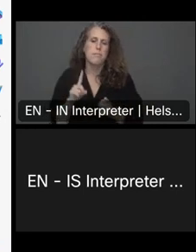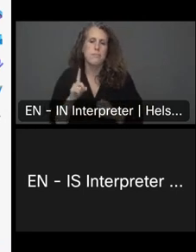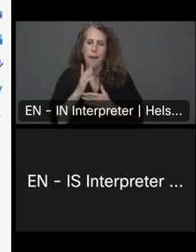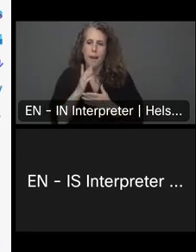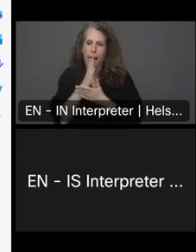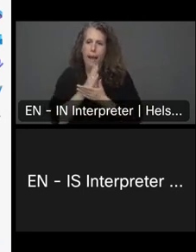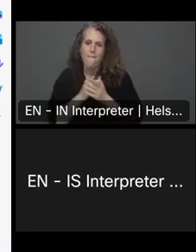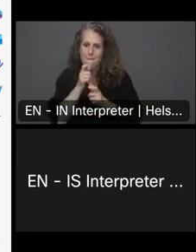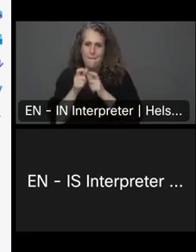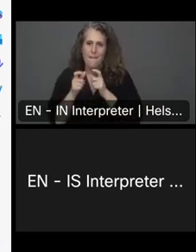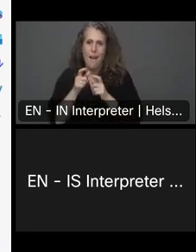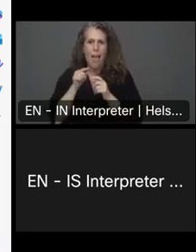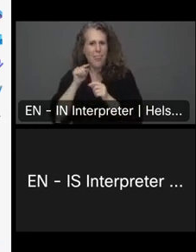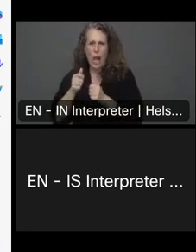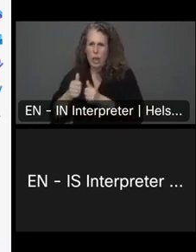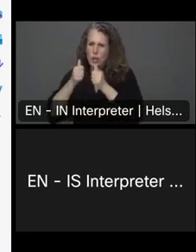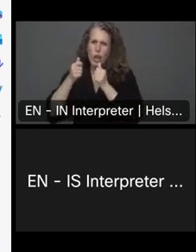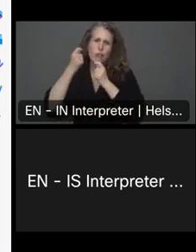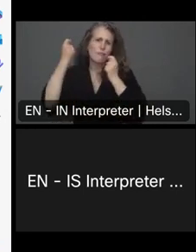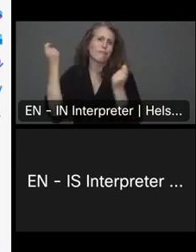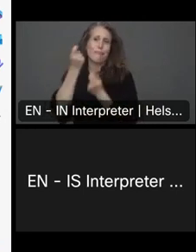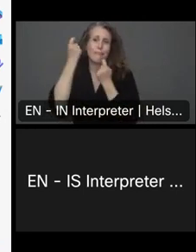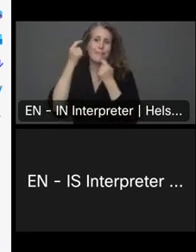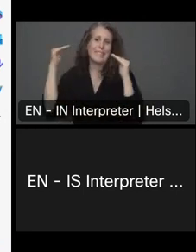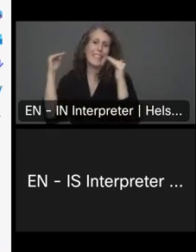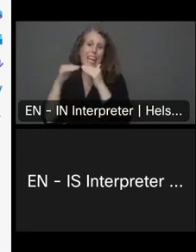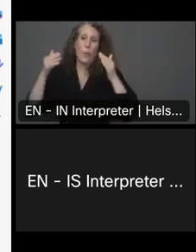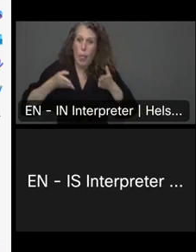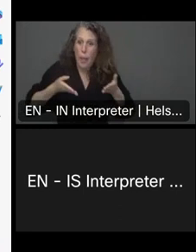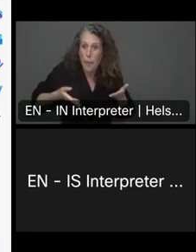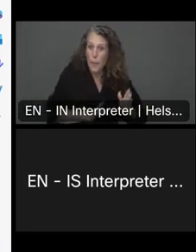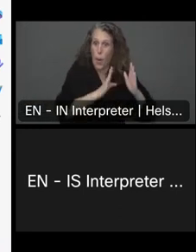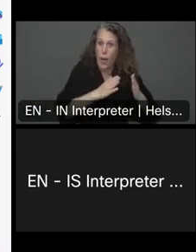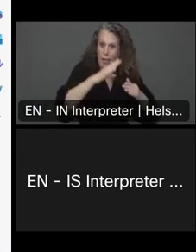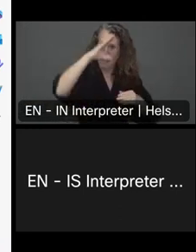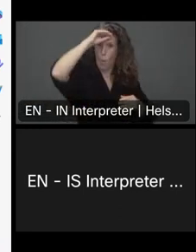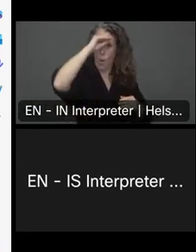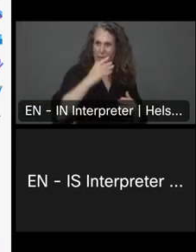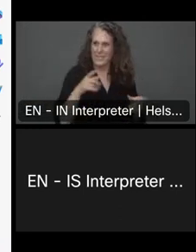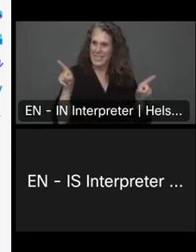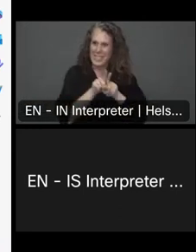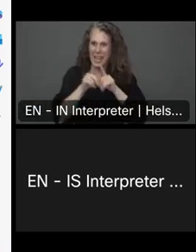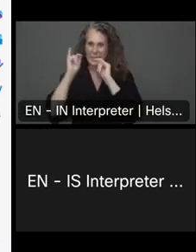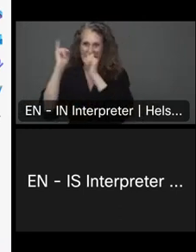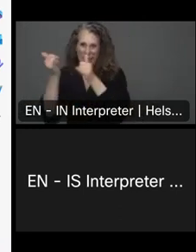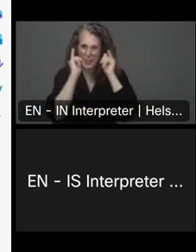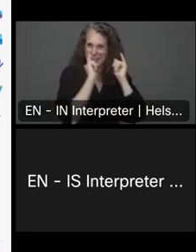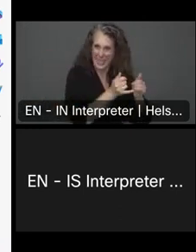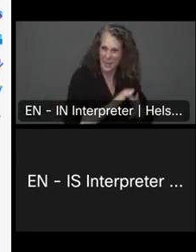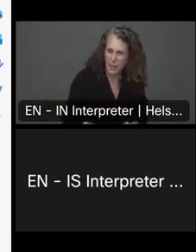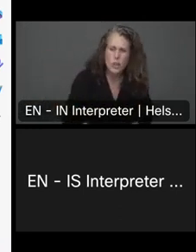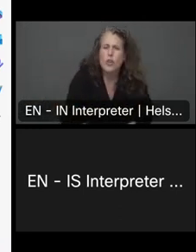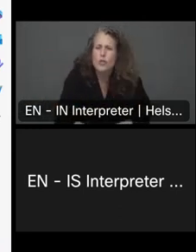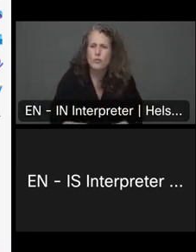worthy of rejoicing as the birth of a son. Okay. So in that case, why do they